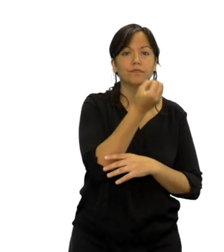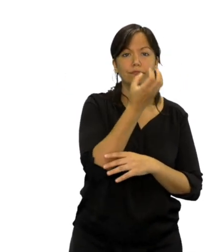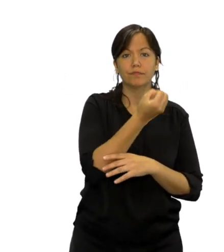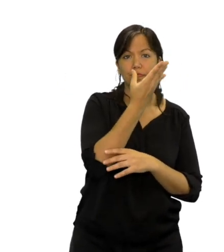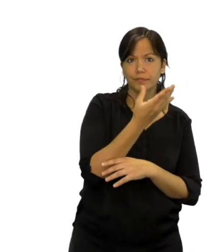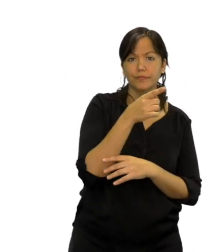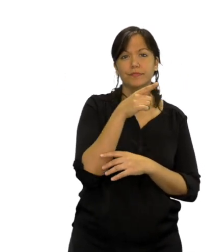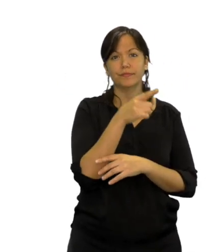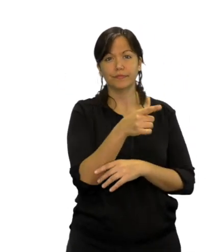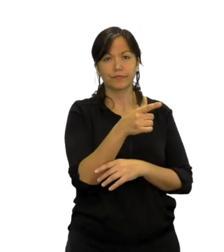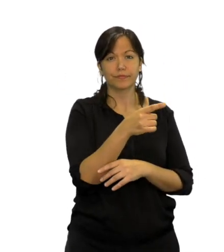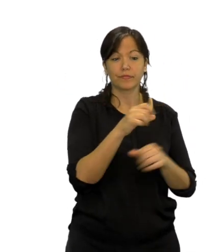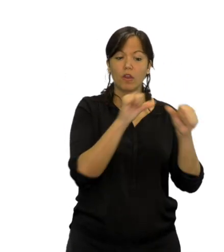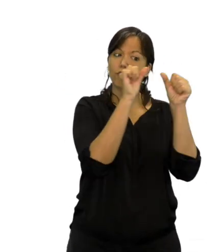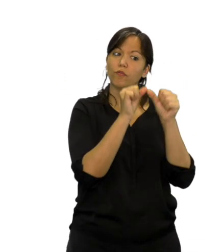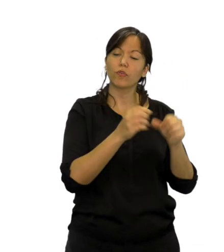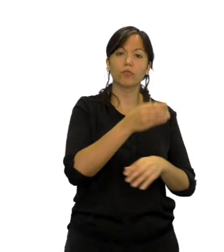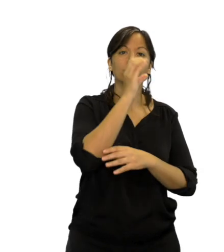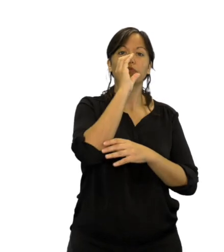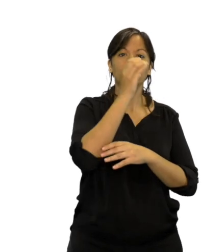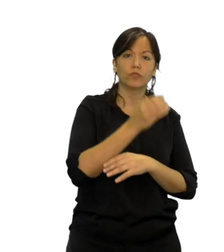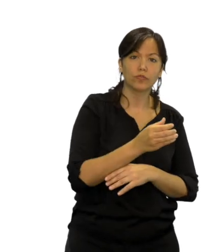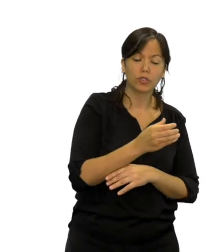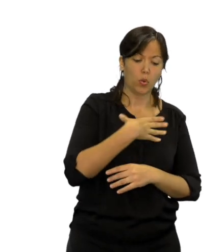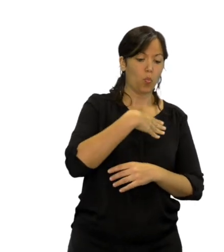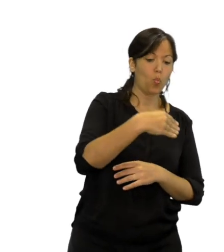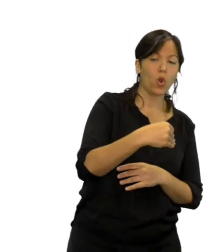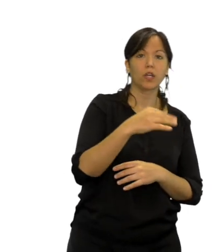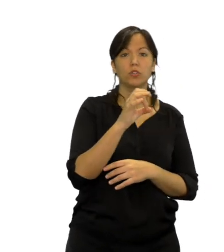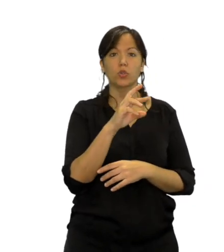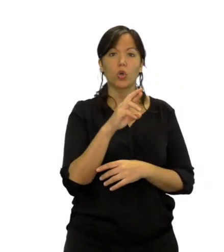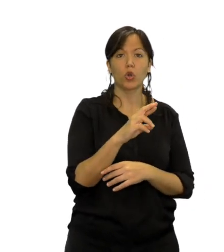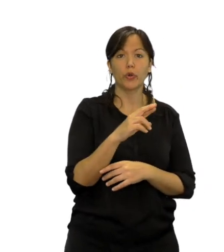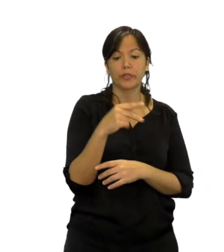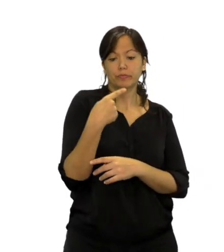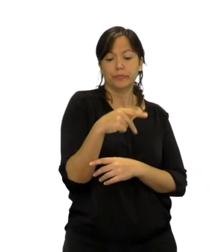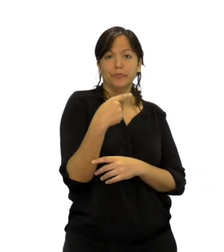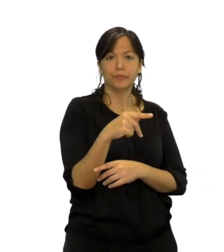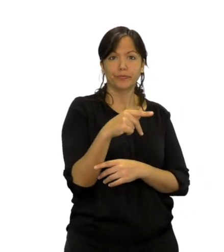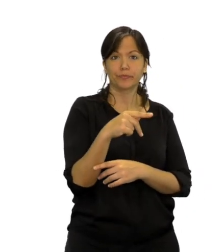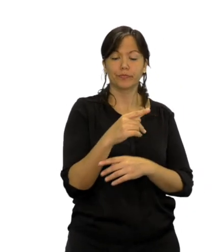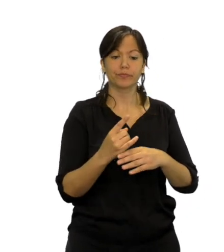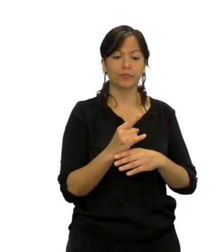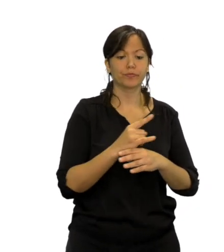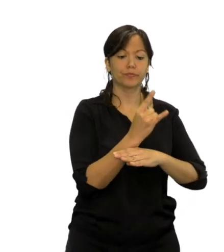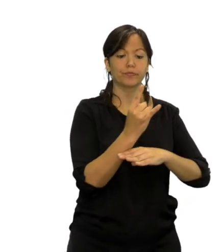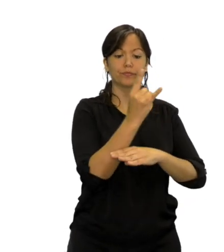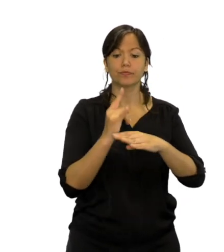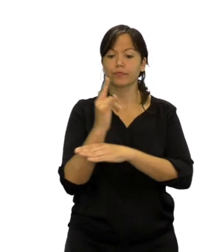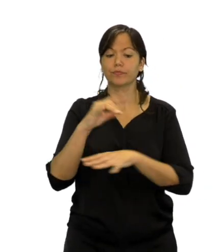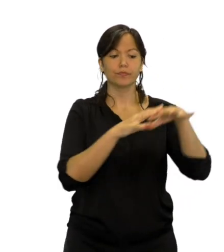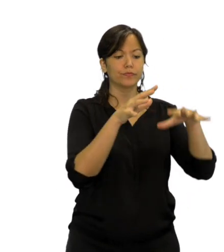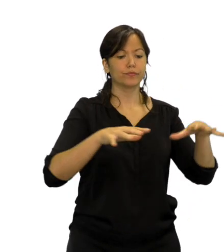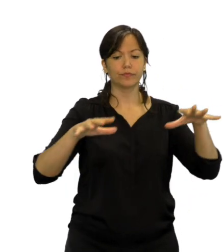at the top that hold the inflated, calyx-shaped, white or pinky-white flowers. It grows in